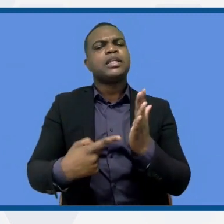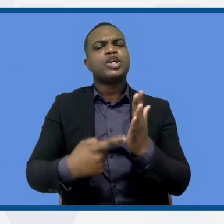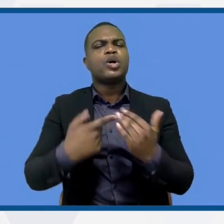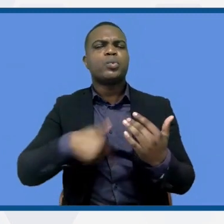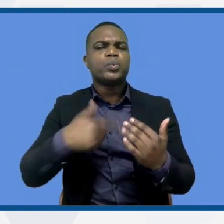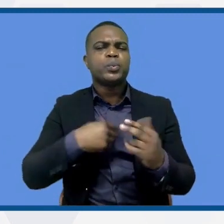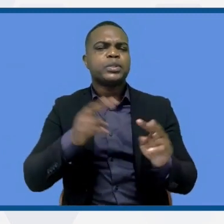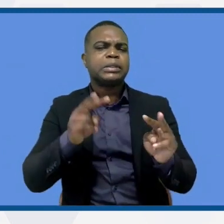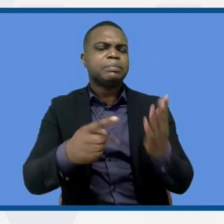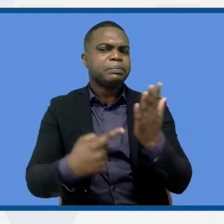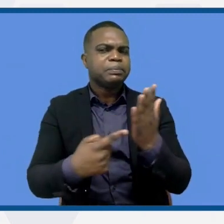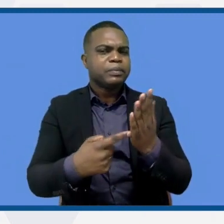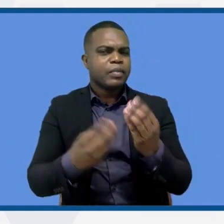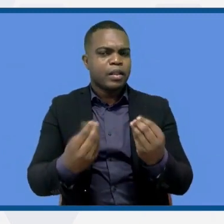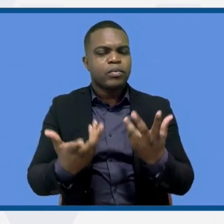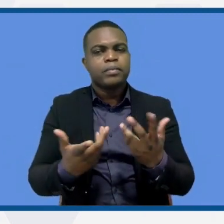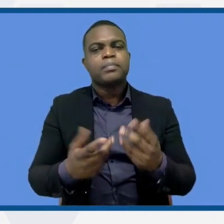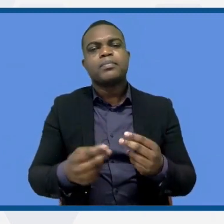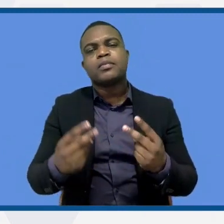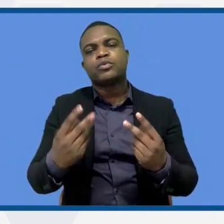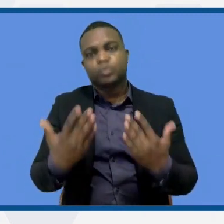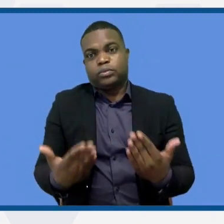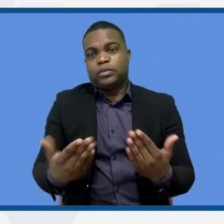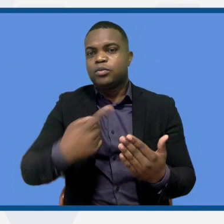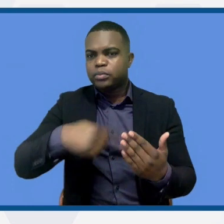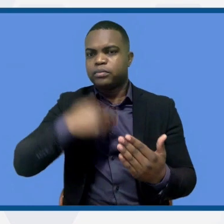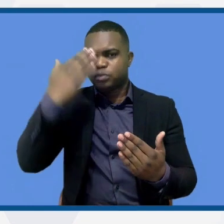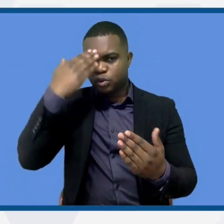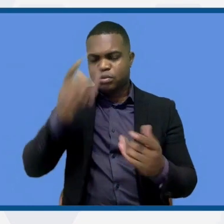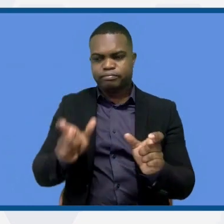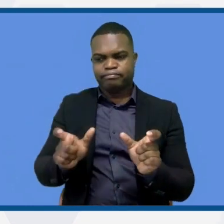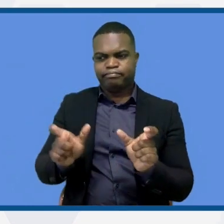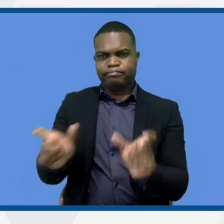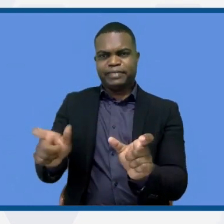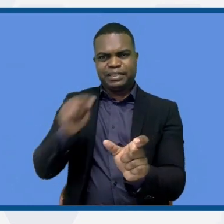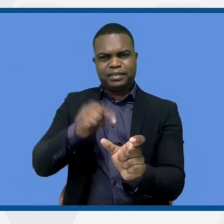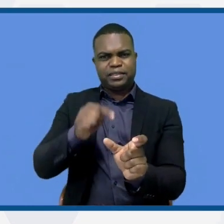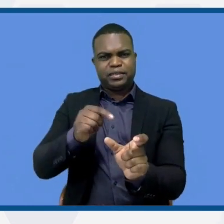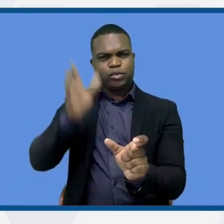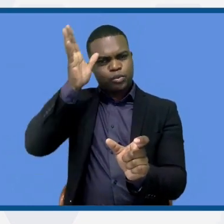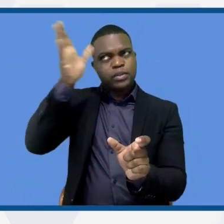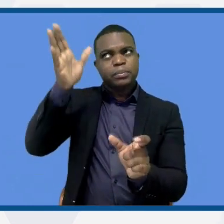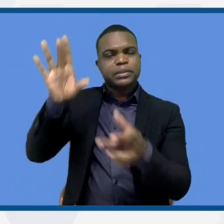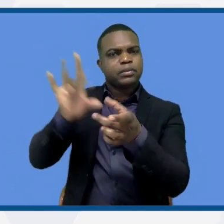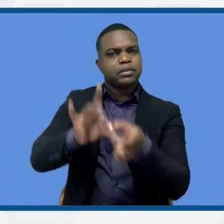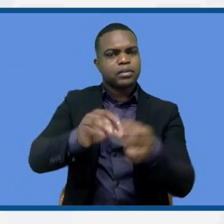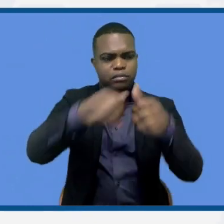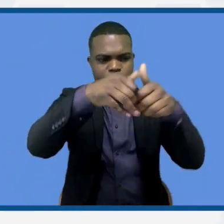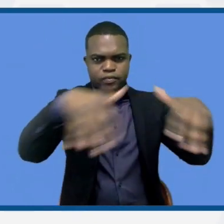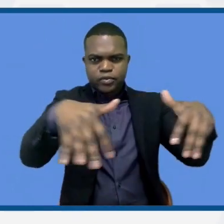We have a level of performances in infrastructures that can be affected by the impact of